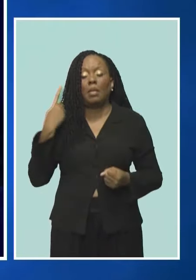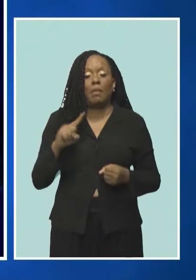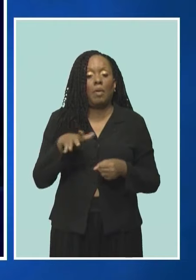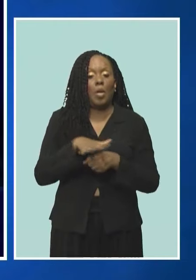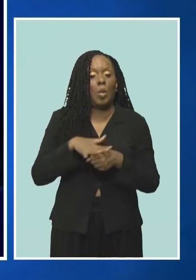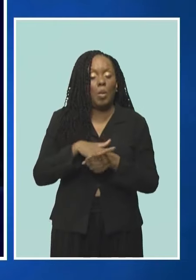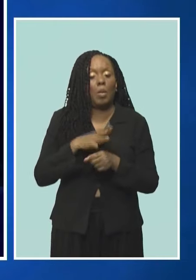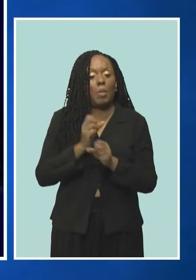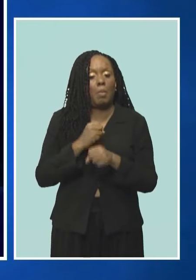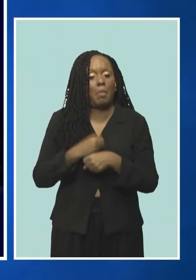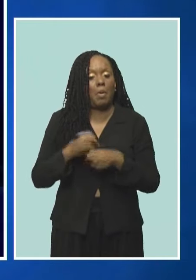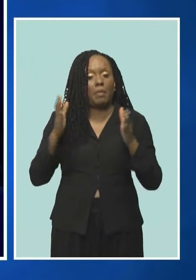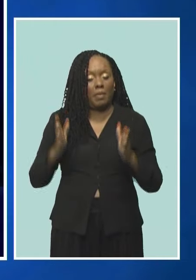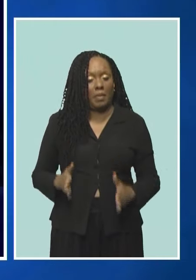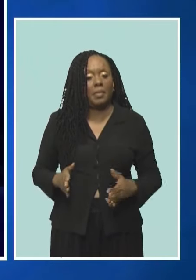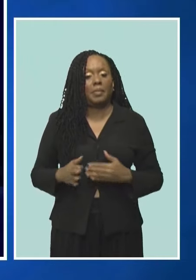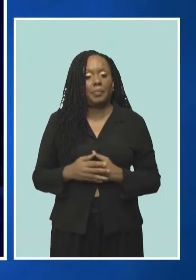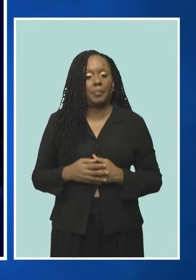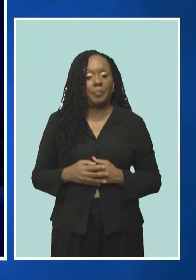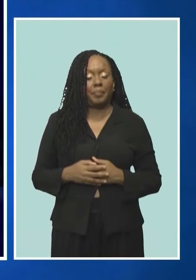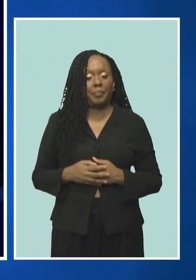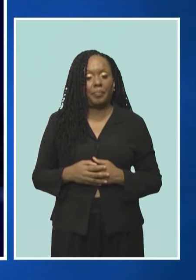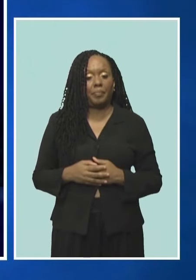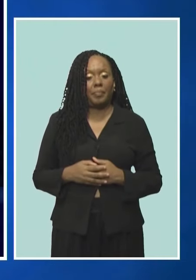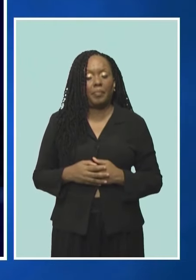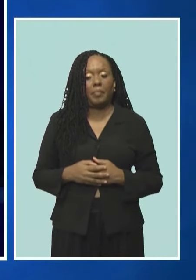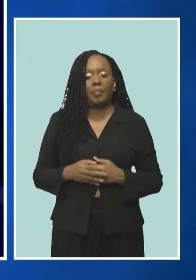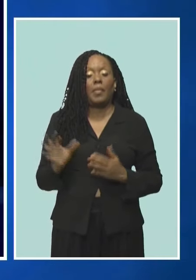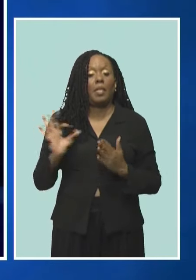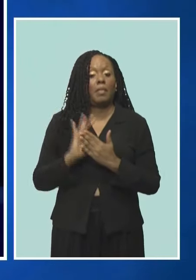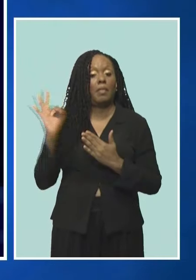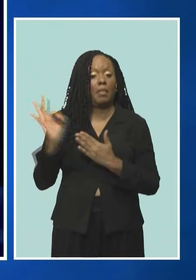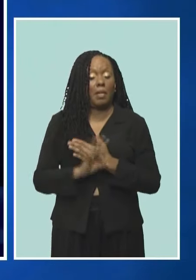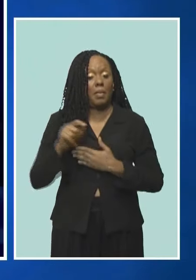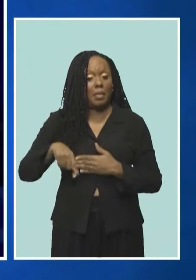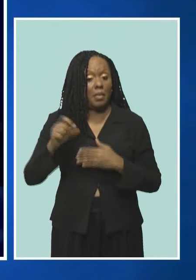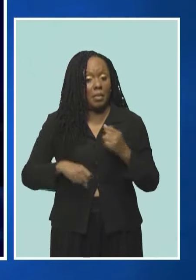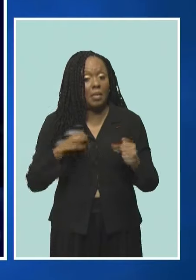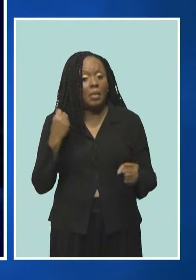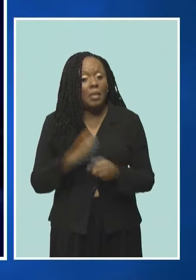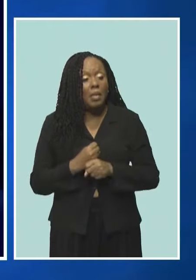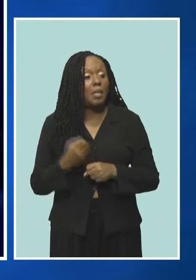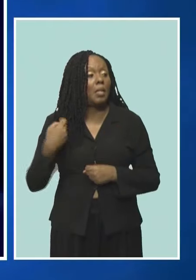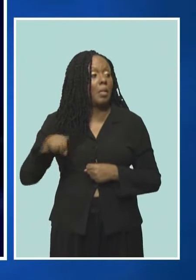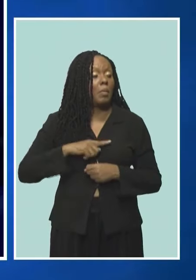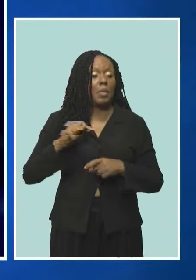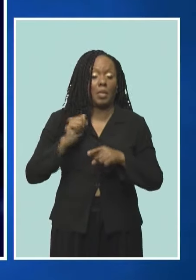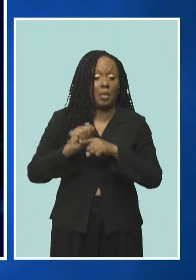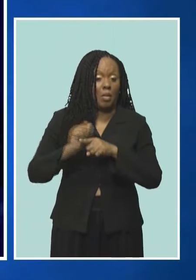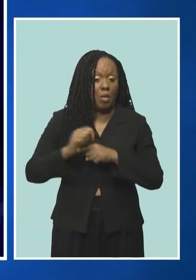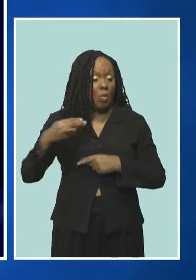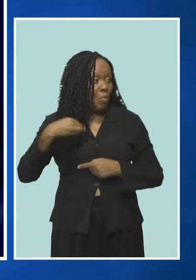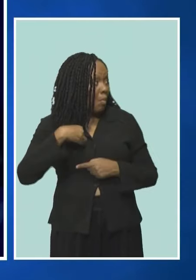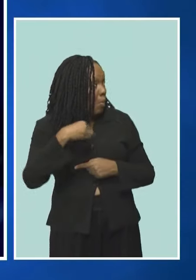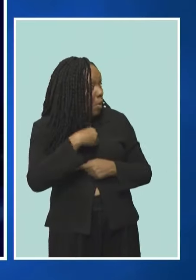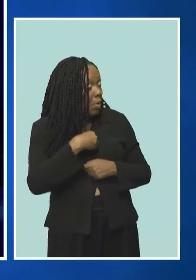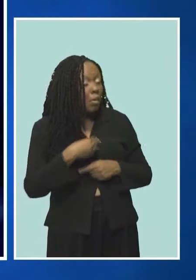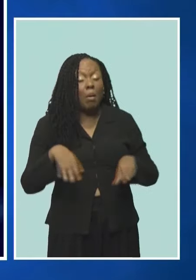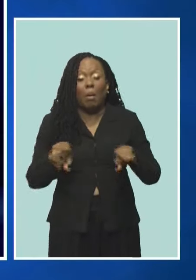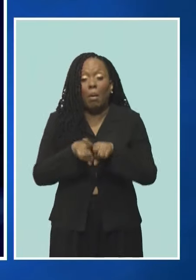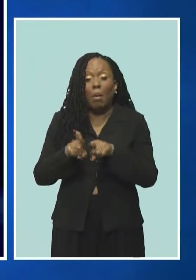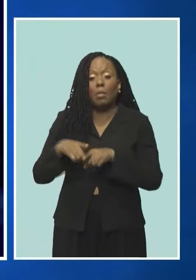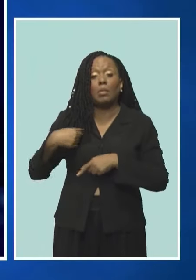manufacturers. In February this year, we assisted in the facilitation of training of members along with